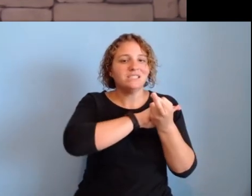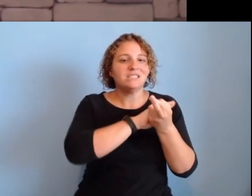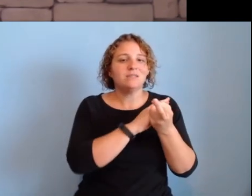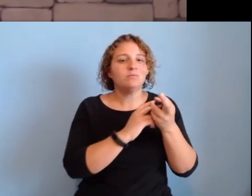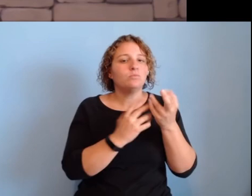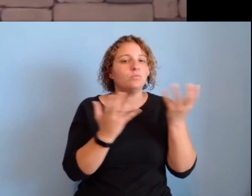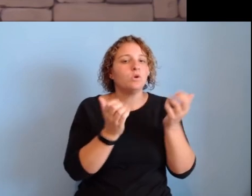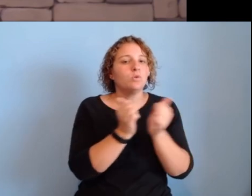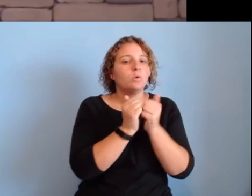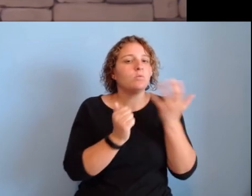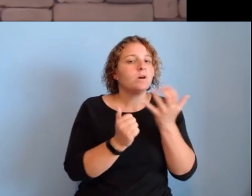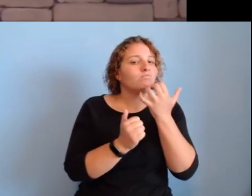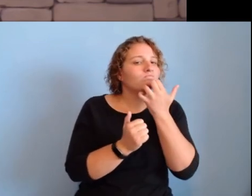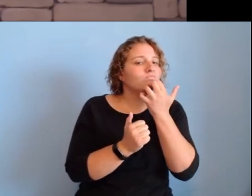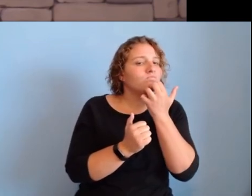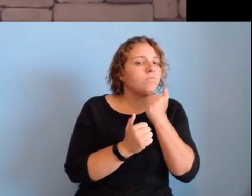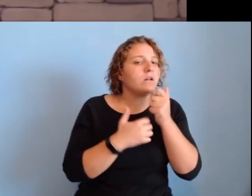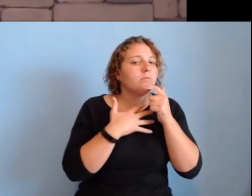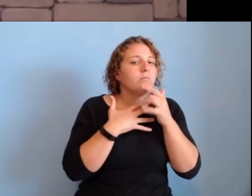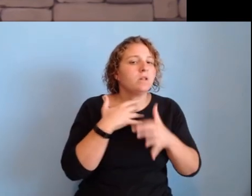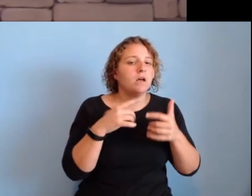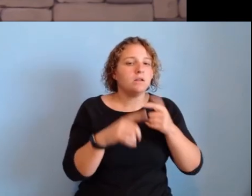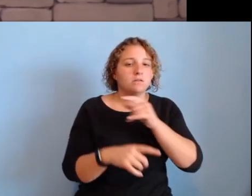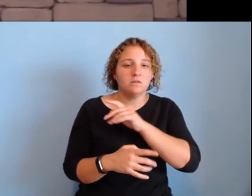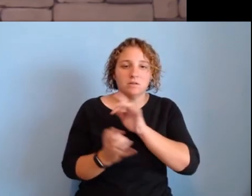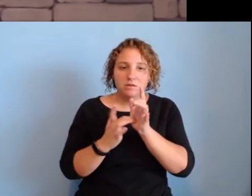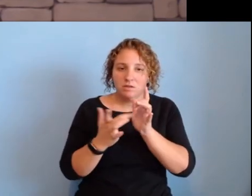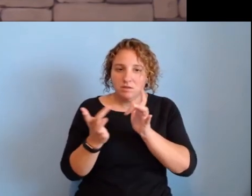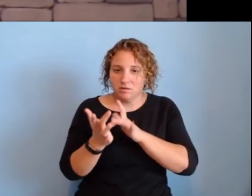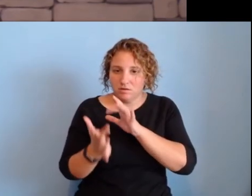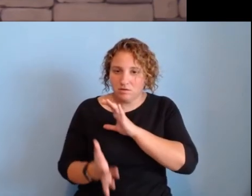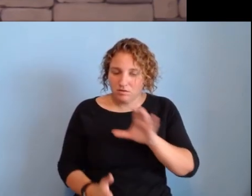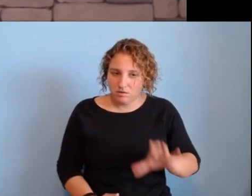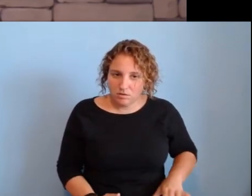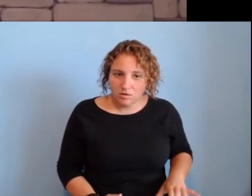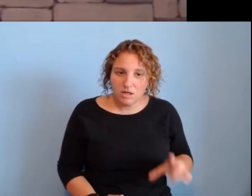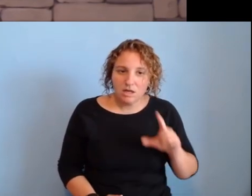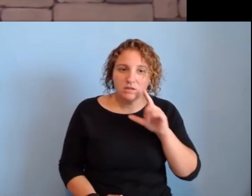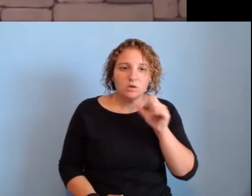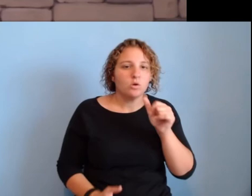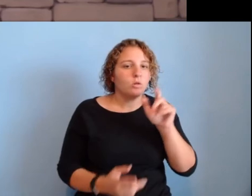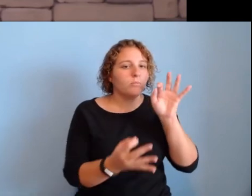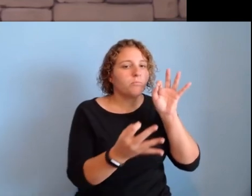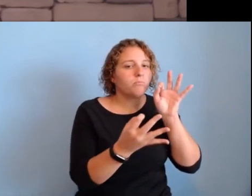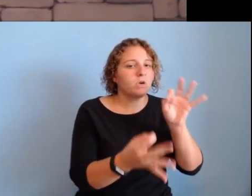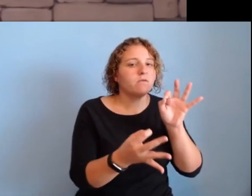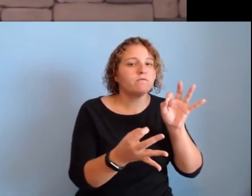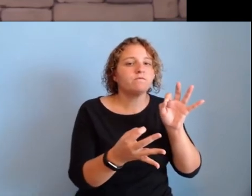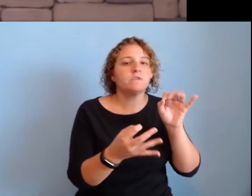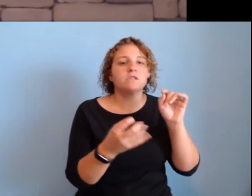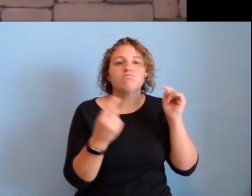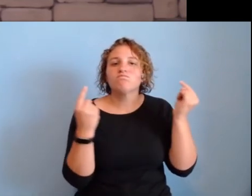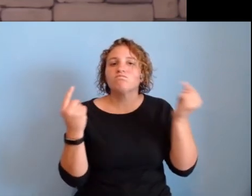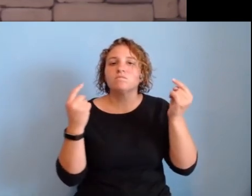as a lamb without blemish and without spot, who verily was foreordained, what does it say?